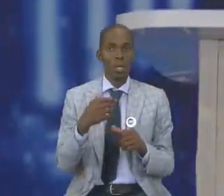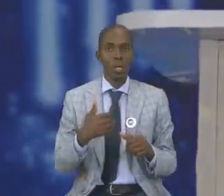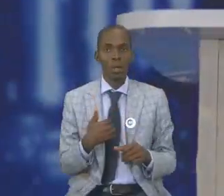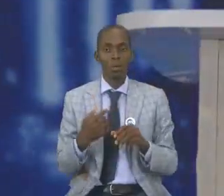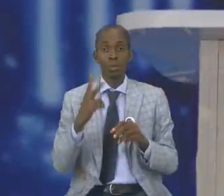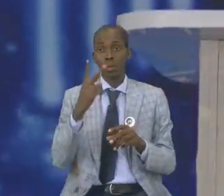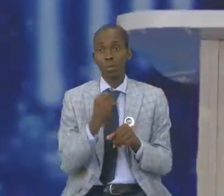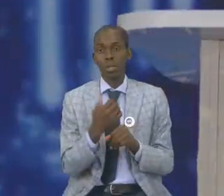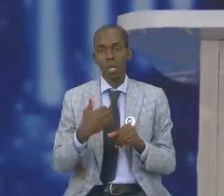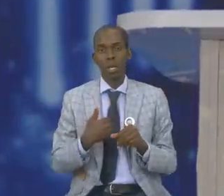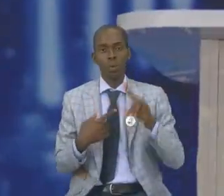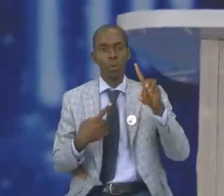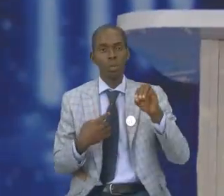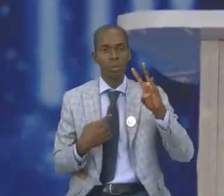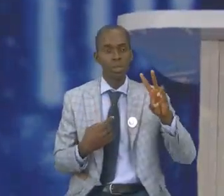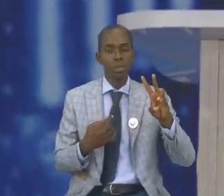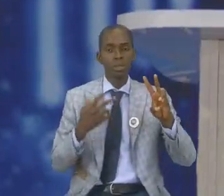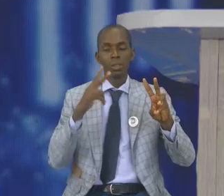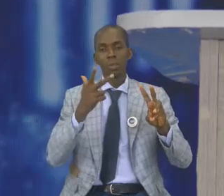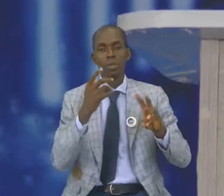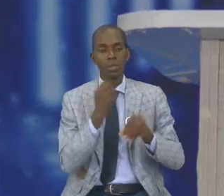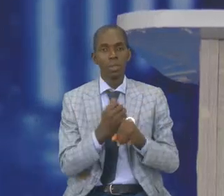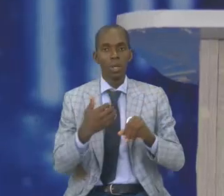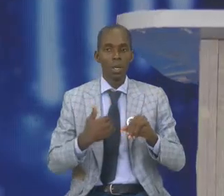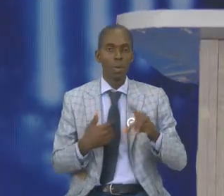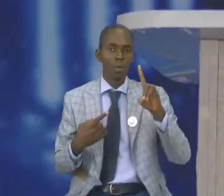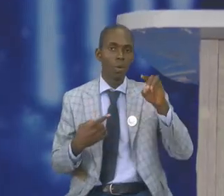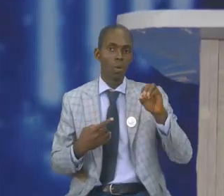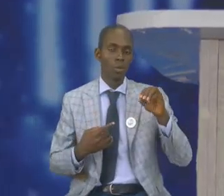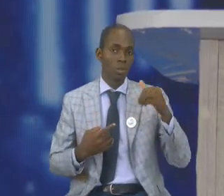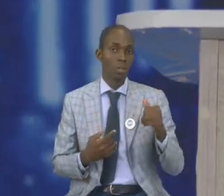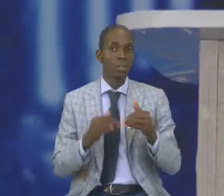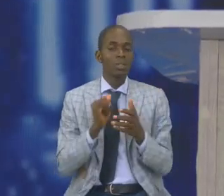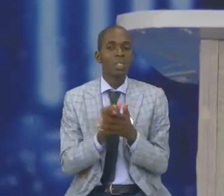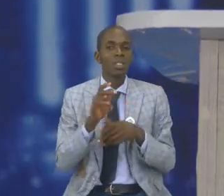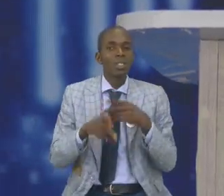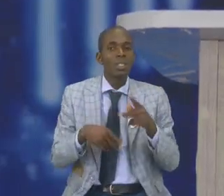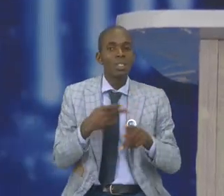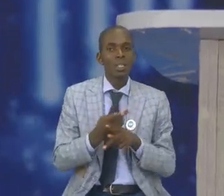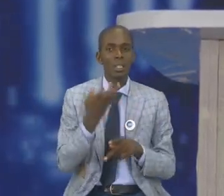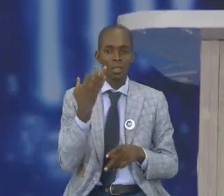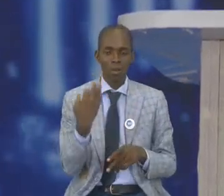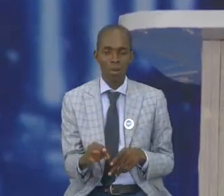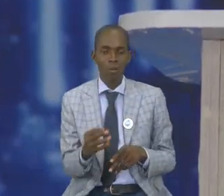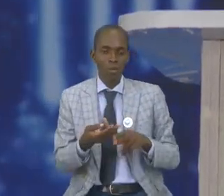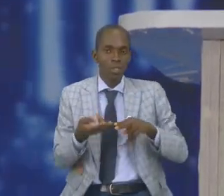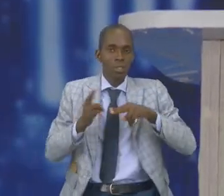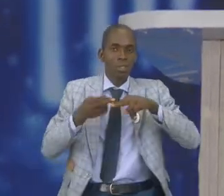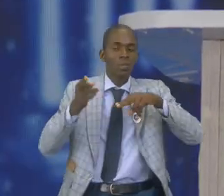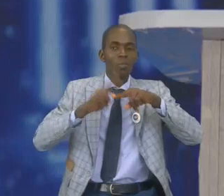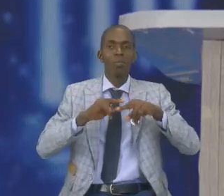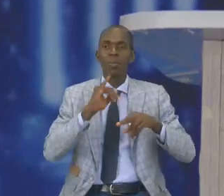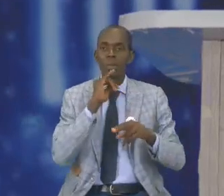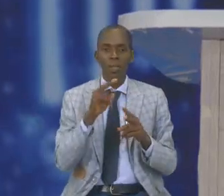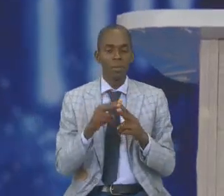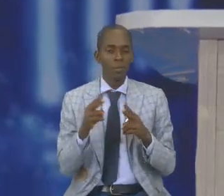106, the following year, 110. That kind of interest and increase is very slow,